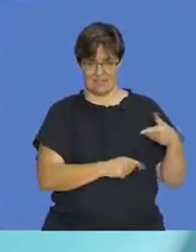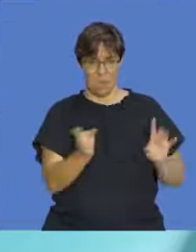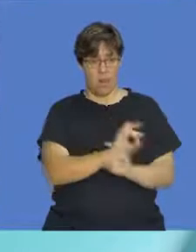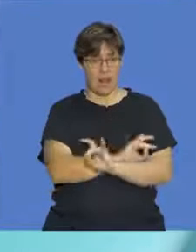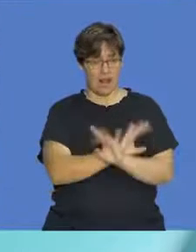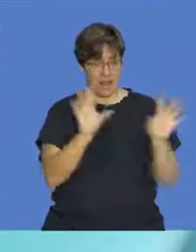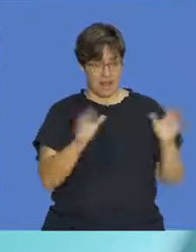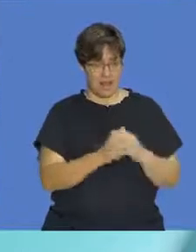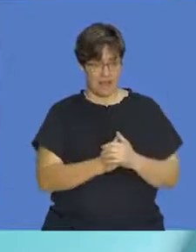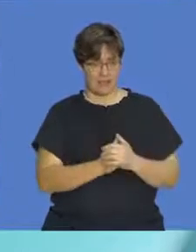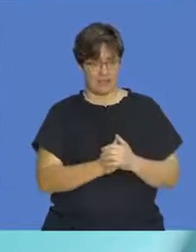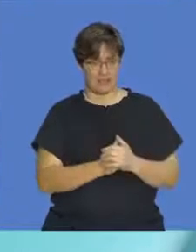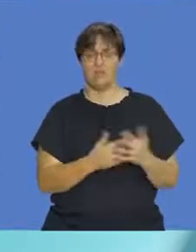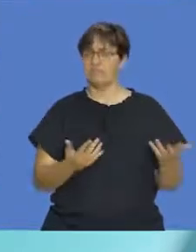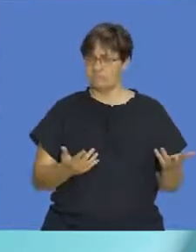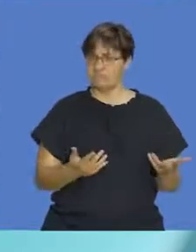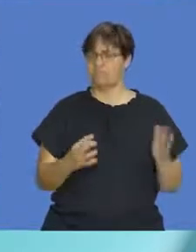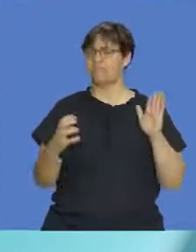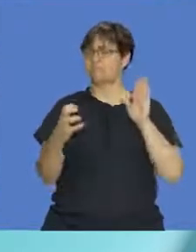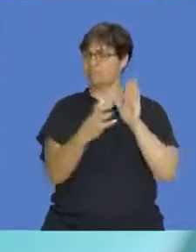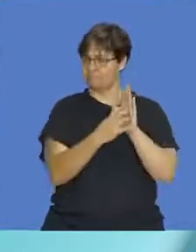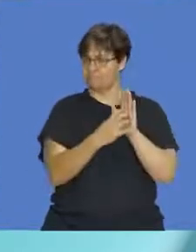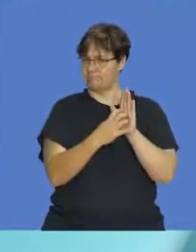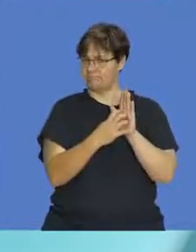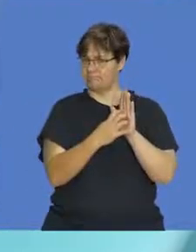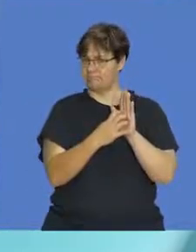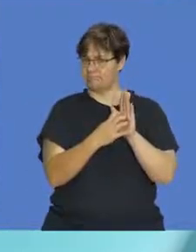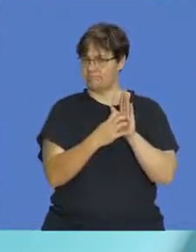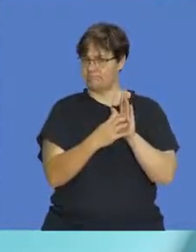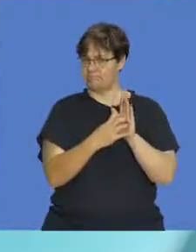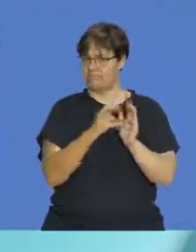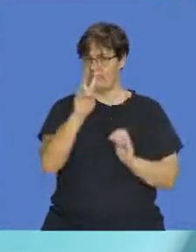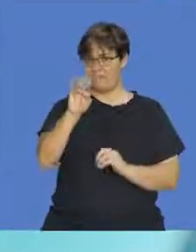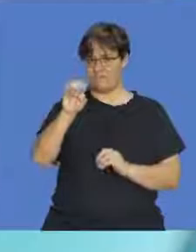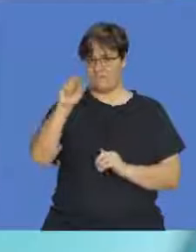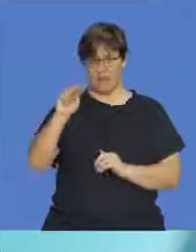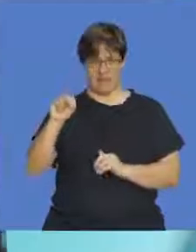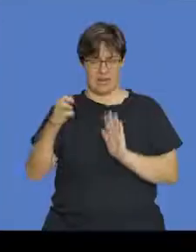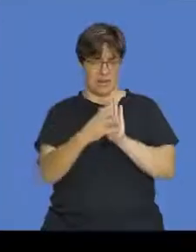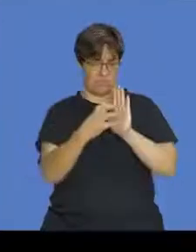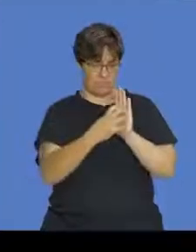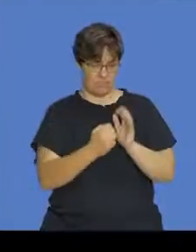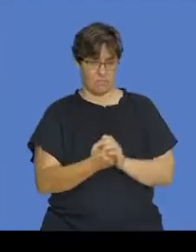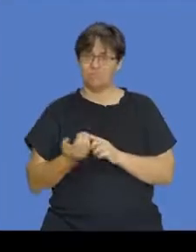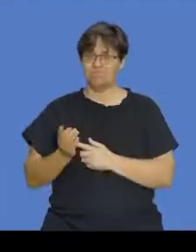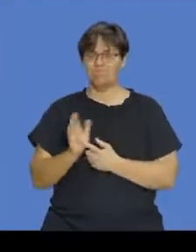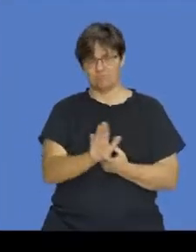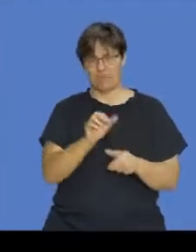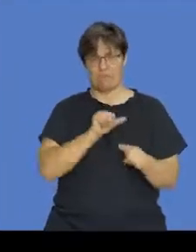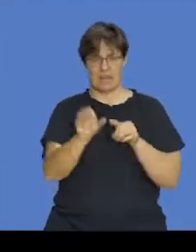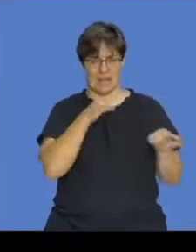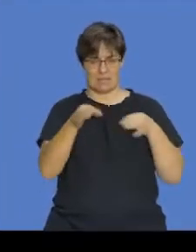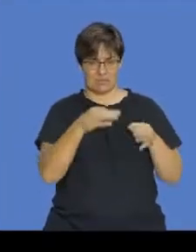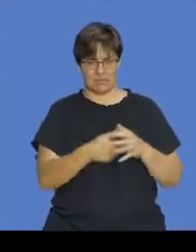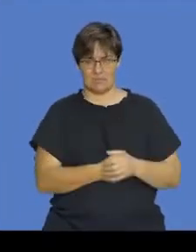clearer, I think it would be useful to draw a Venn diagram, just to illustrate it a little bit better. And